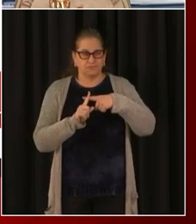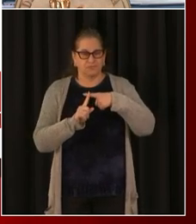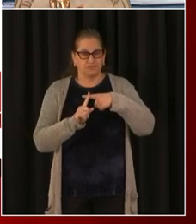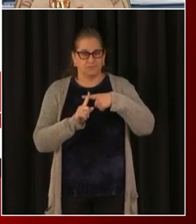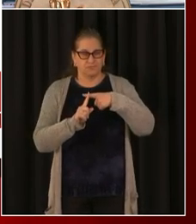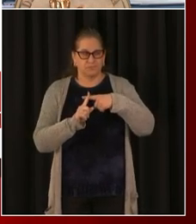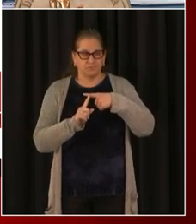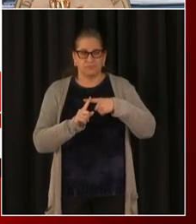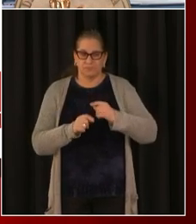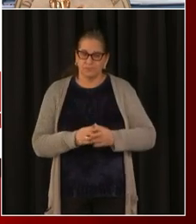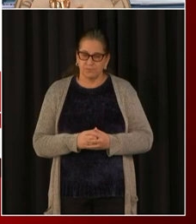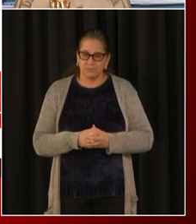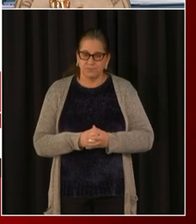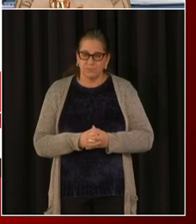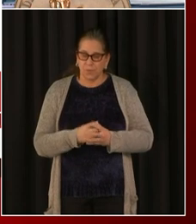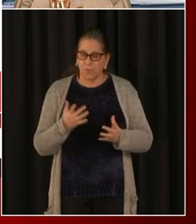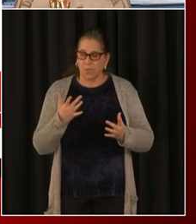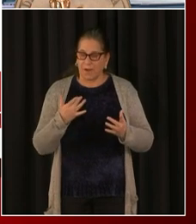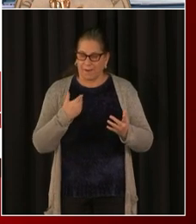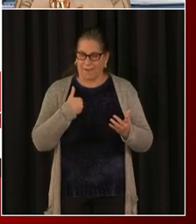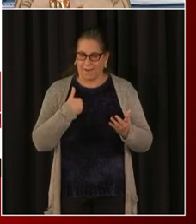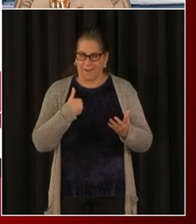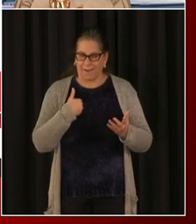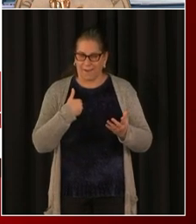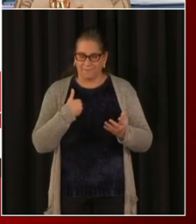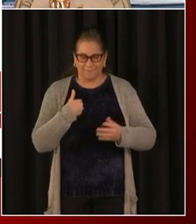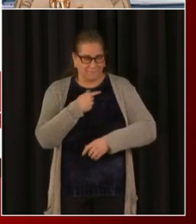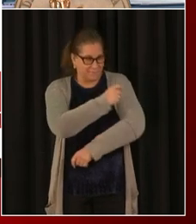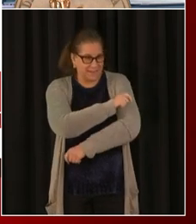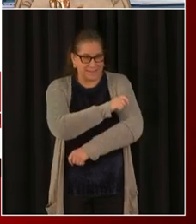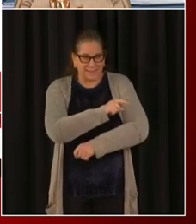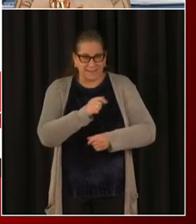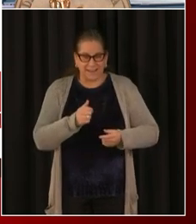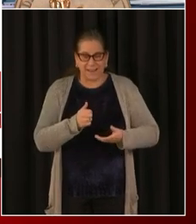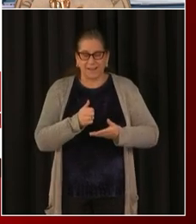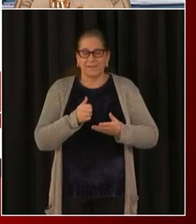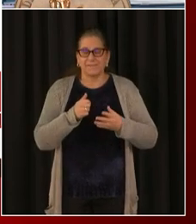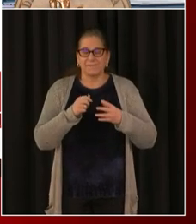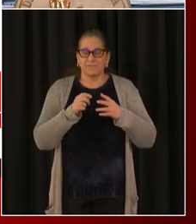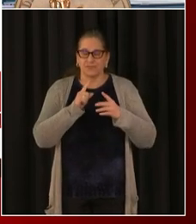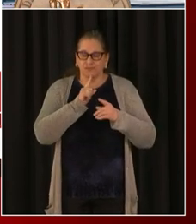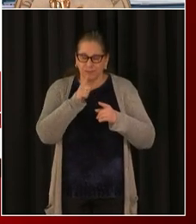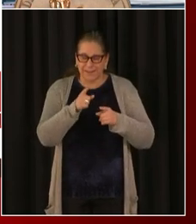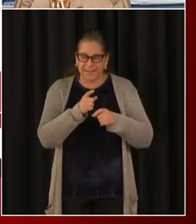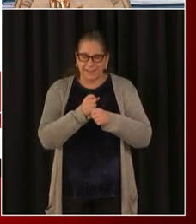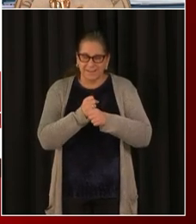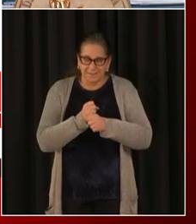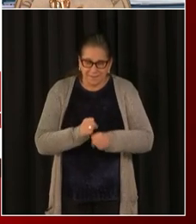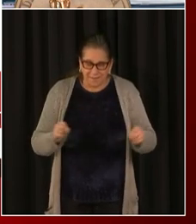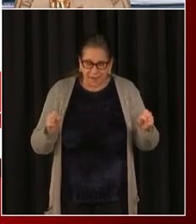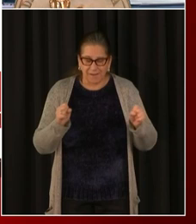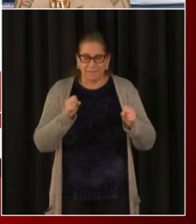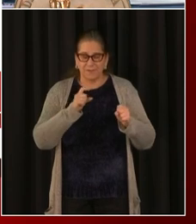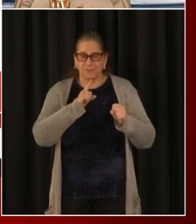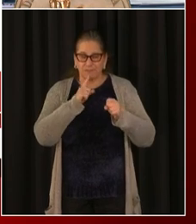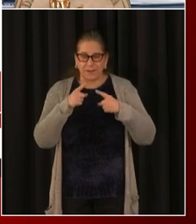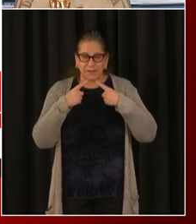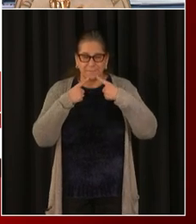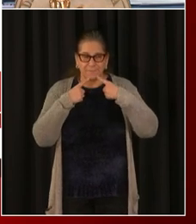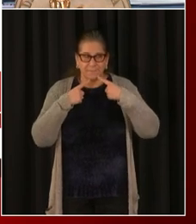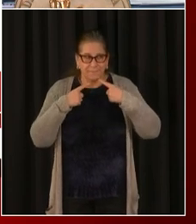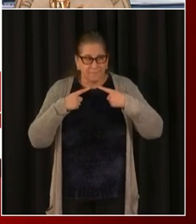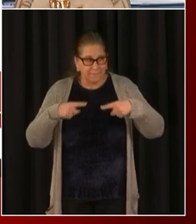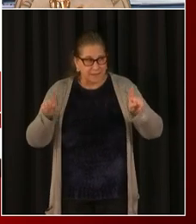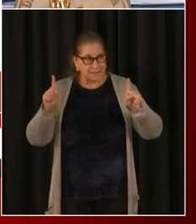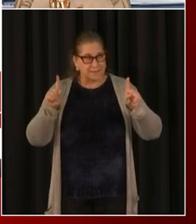the vaccine is safe and effective and available in the District of Columbia. Our Department of Health